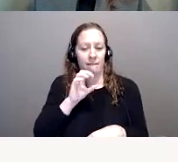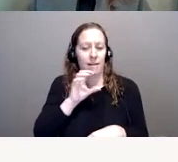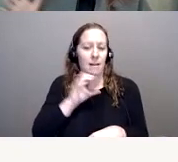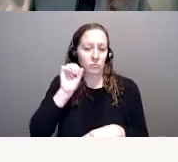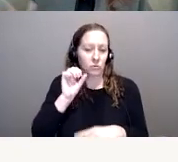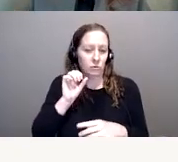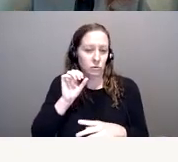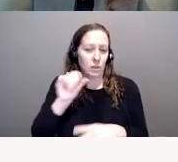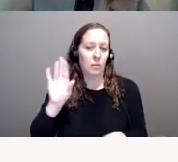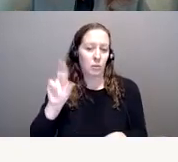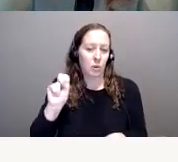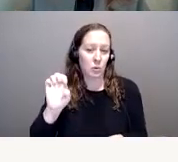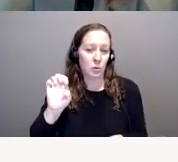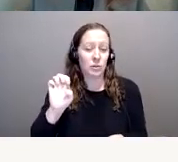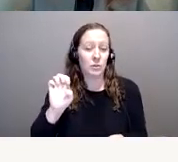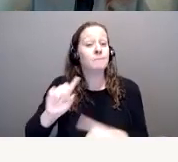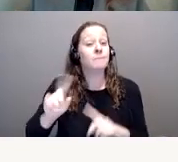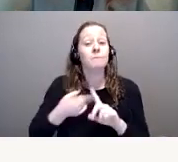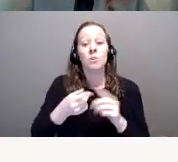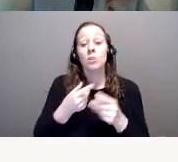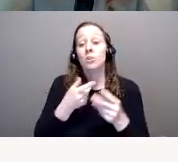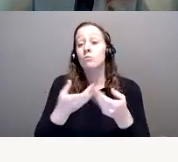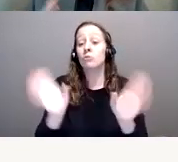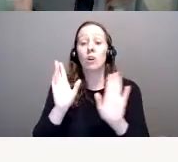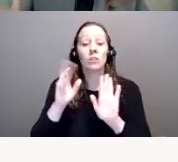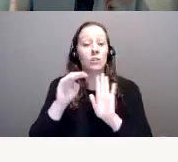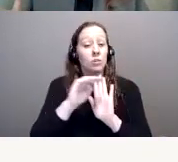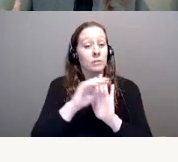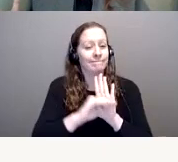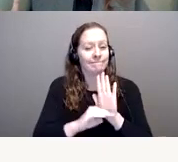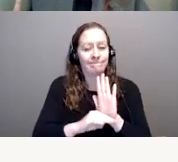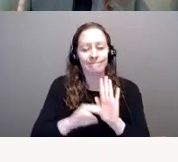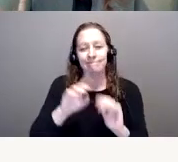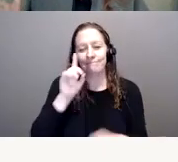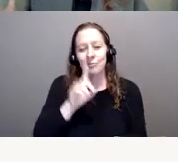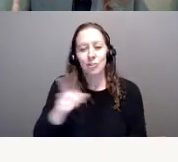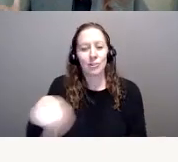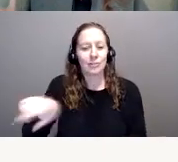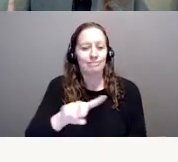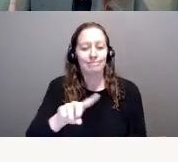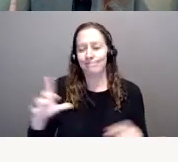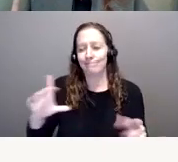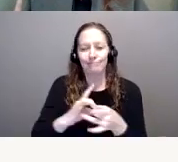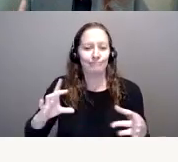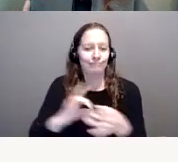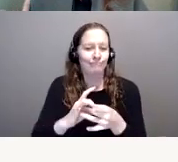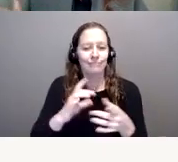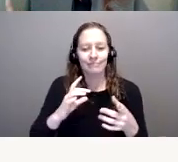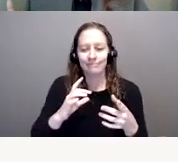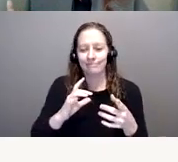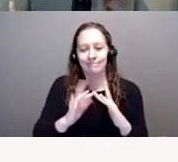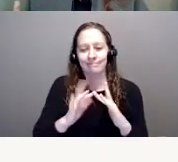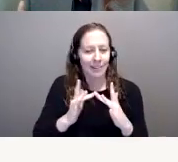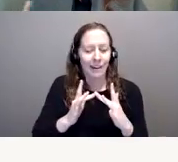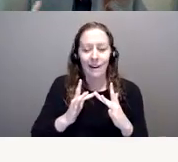And just a couple general housekeeping items. I'm sure now that everyone attends webinars on a daily, weekly basis that this is